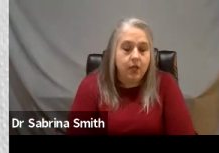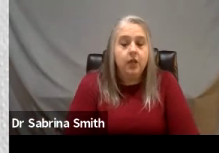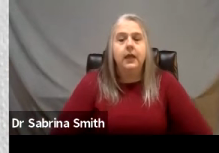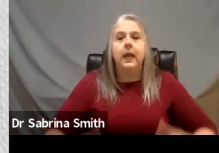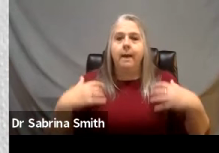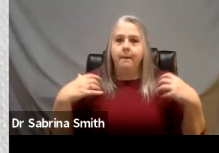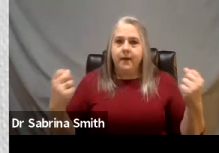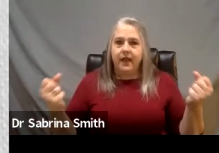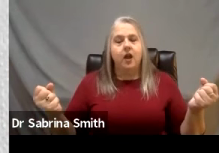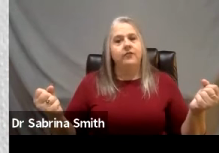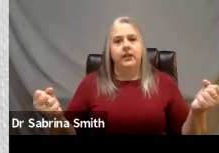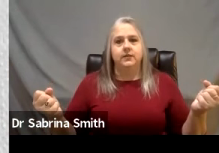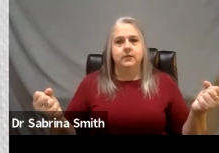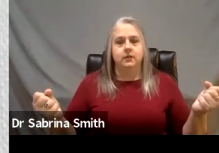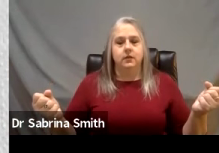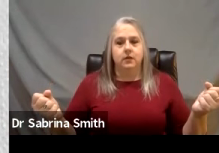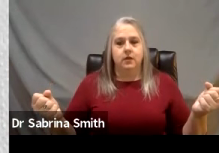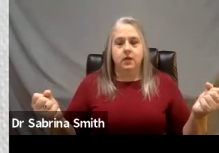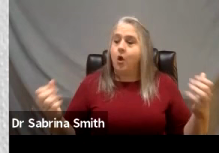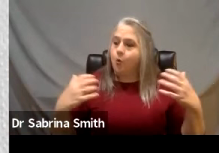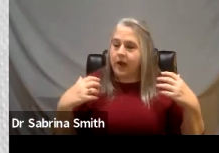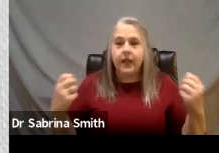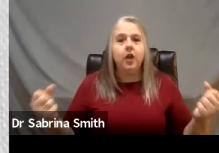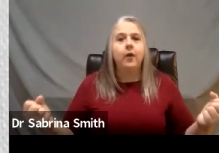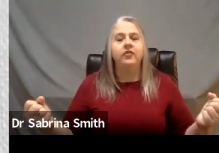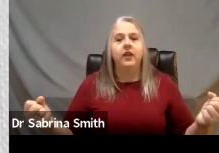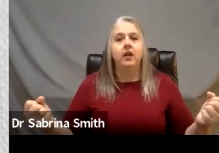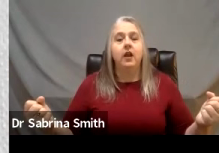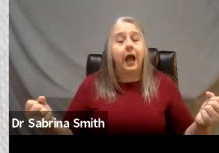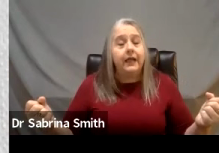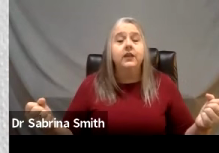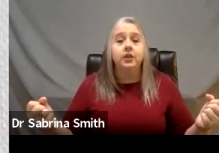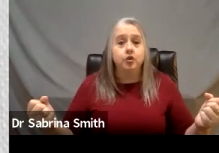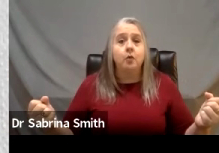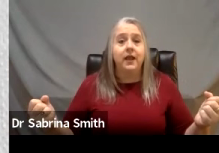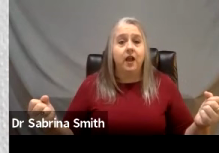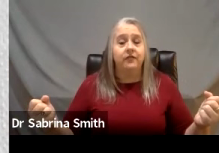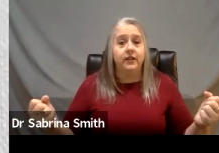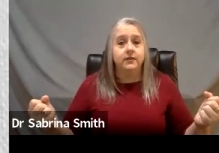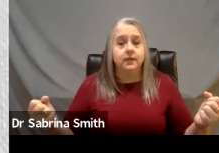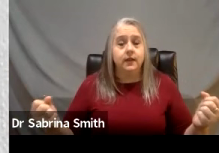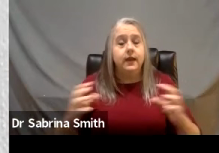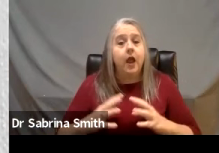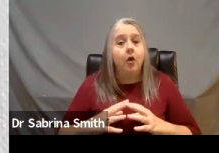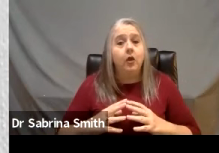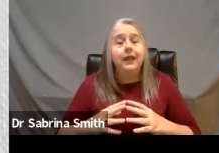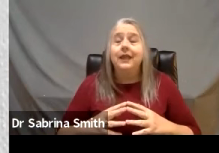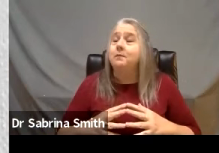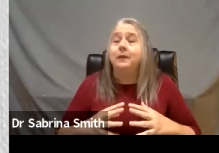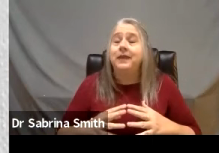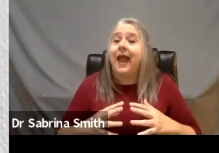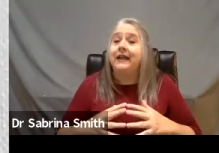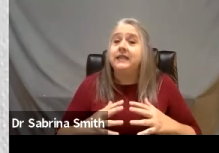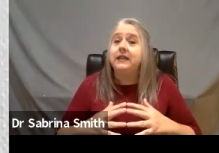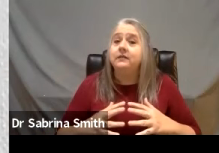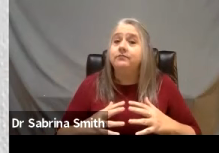list. My confidence. When I go out there, I can control my confidence. Now, it